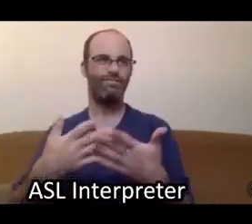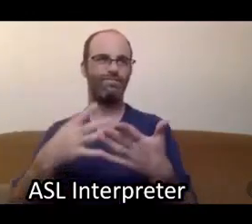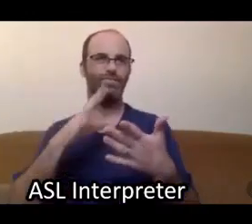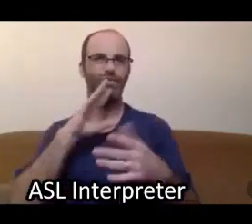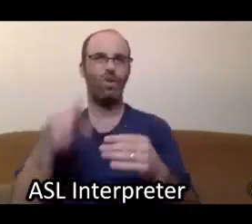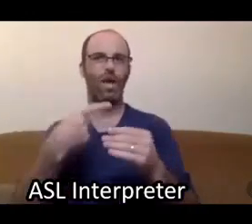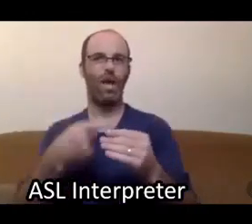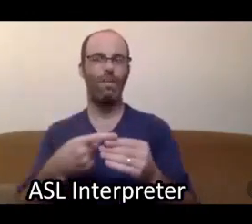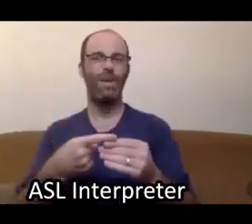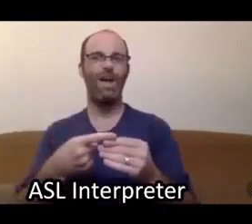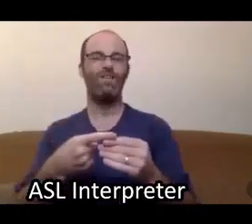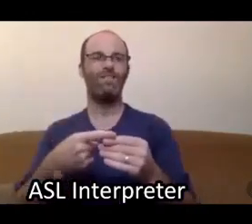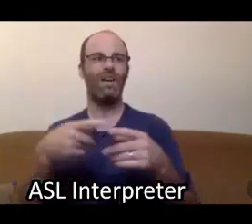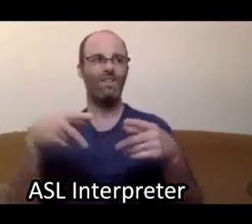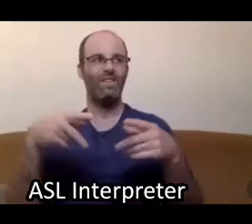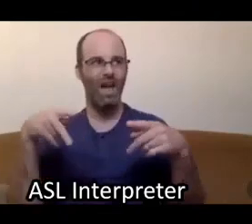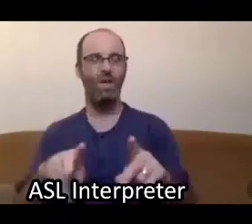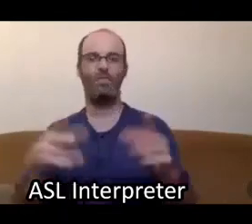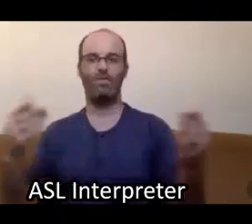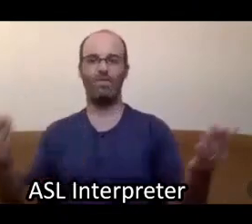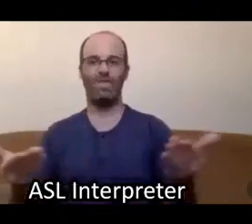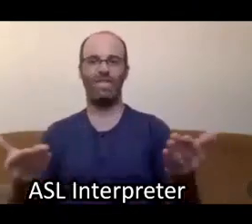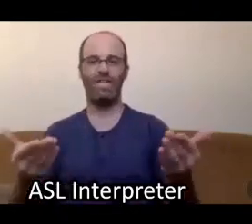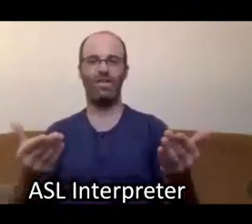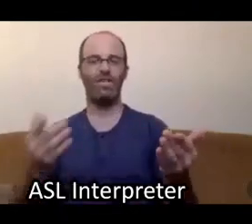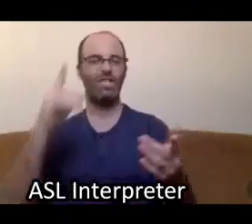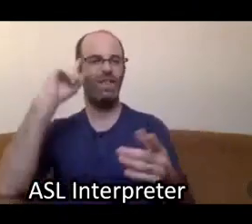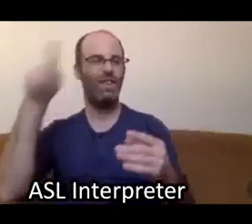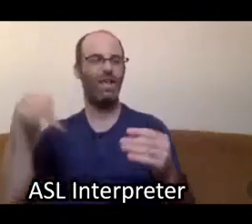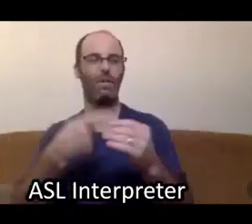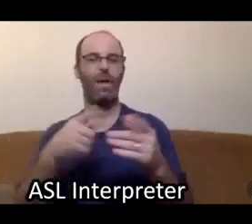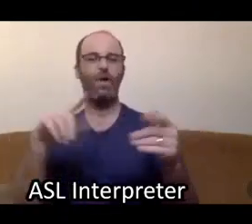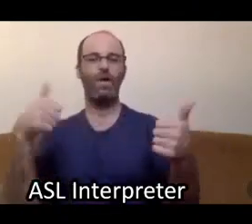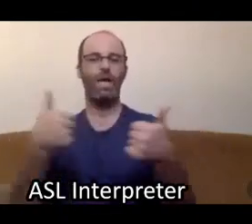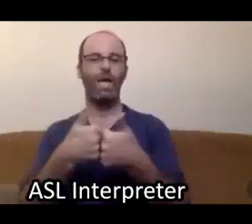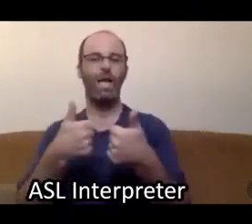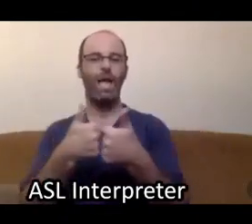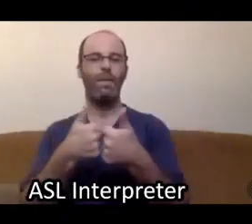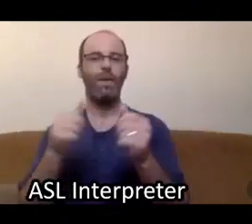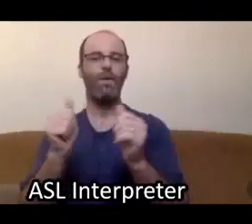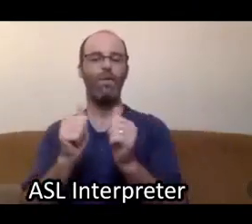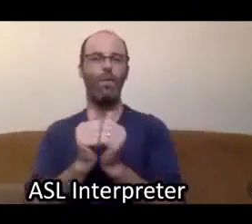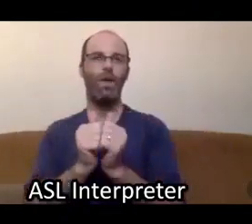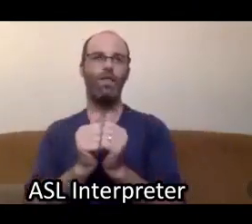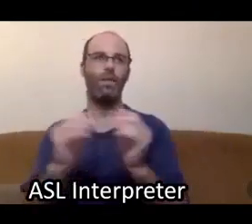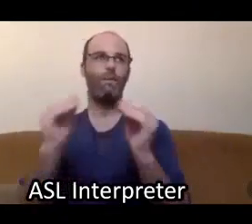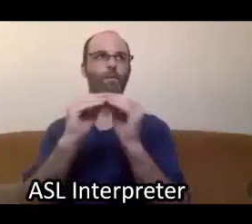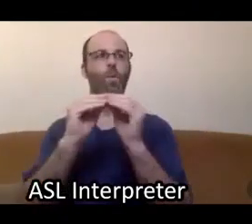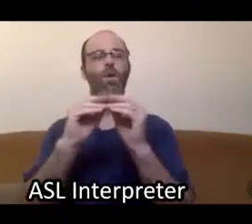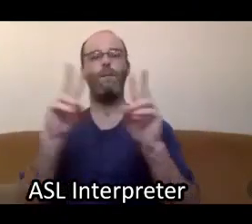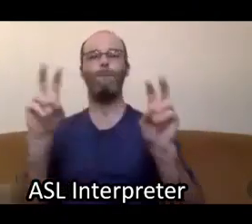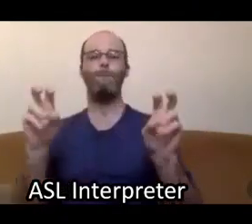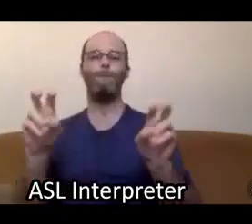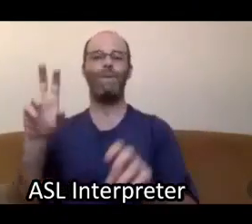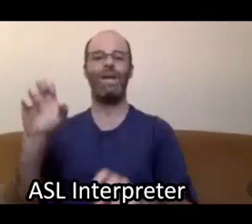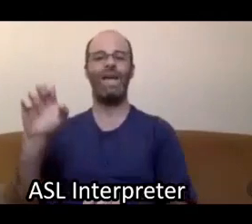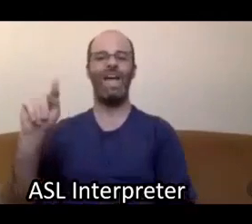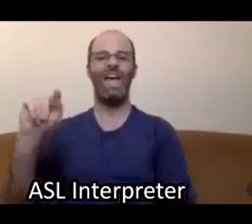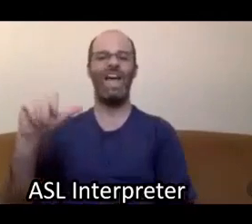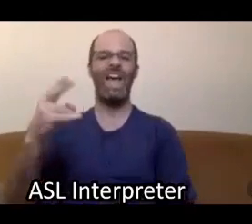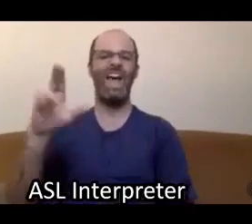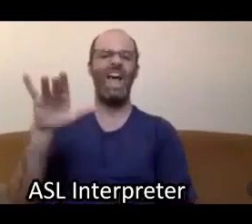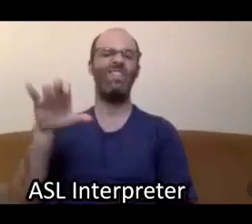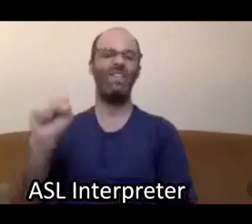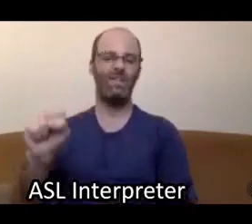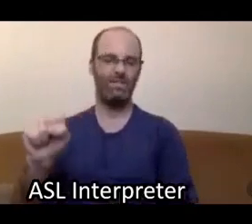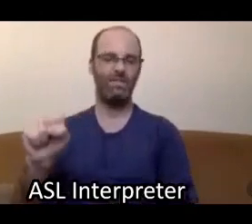to think about gaming more ethically in a broader way. You know, this is an ethical issue, I